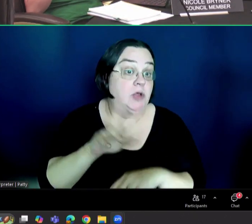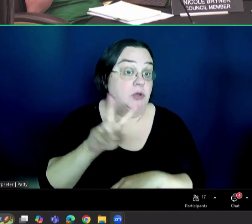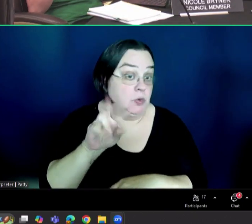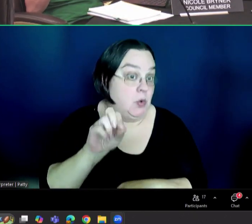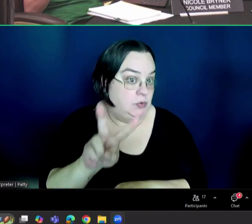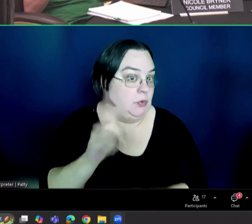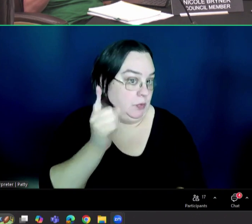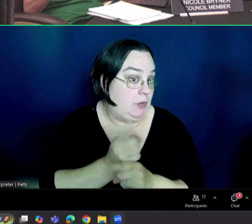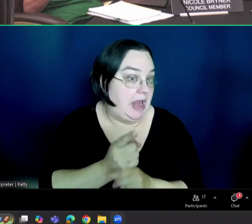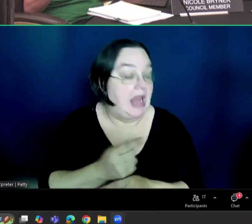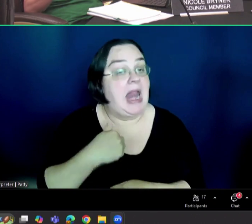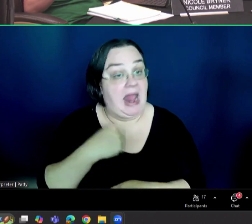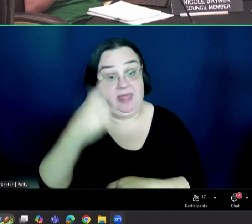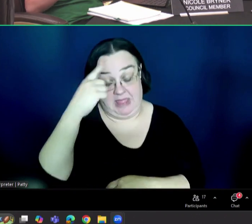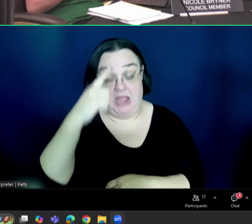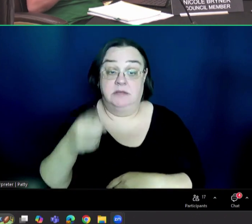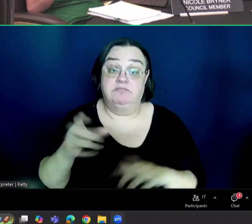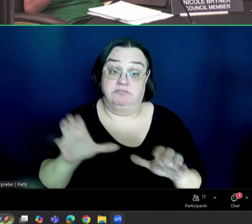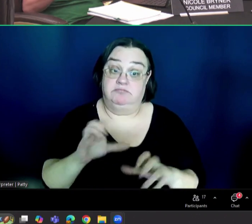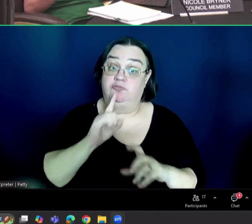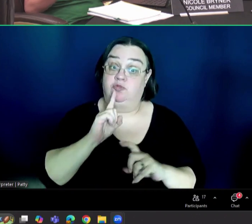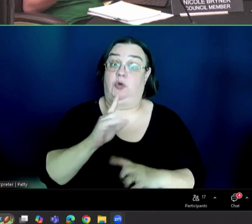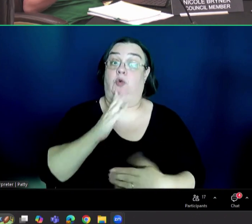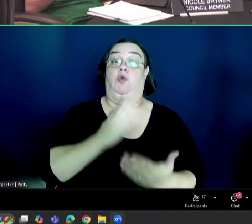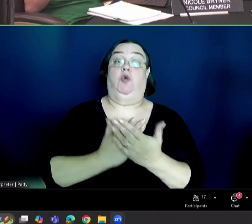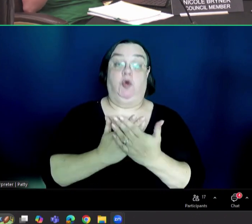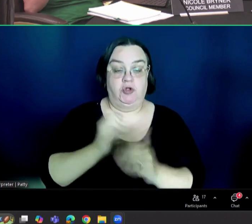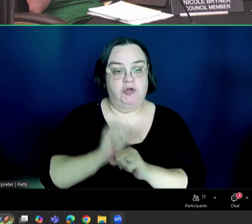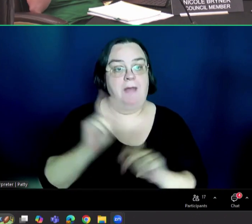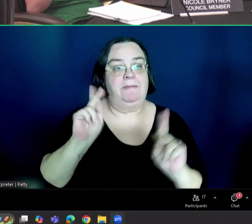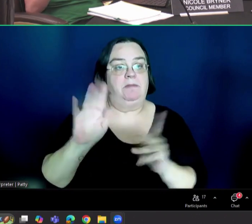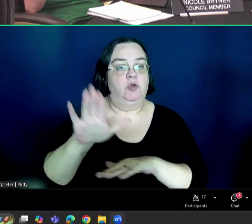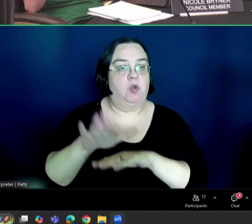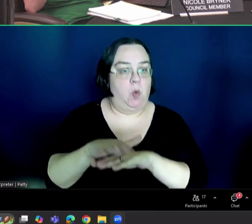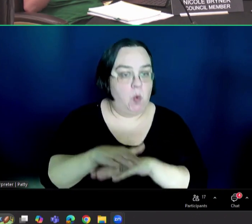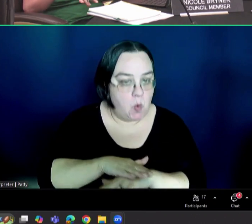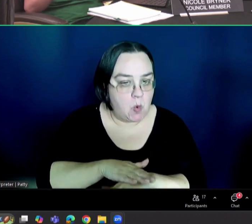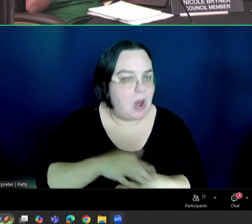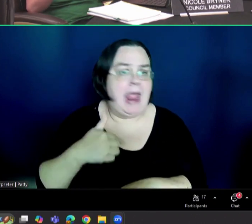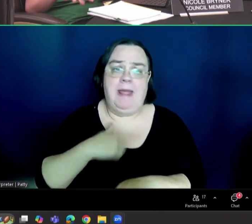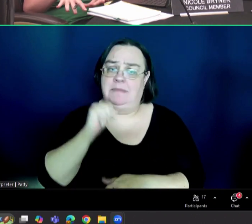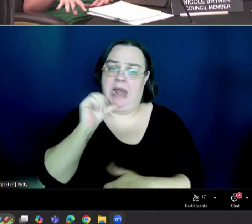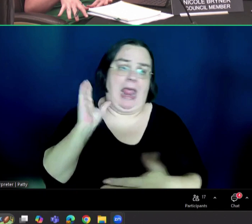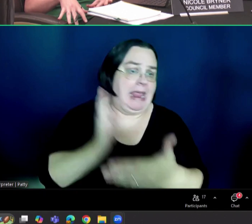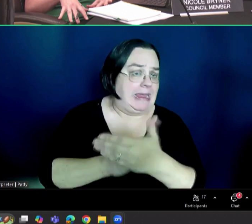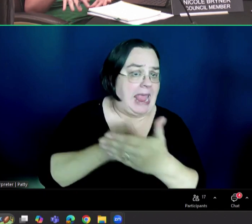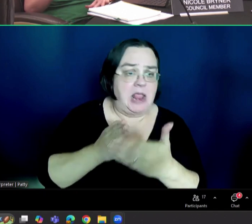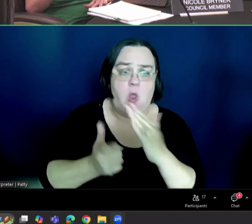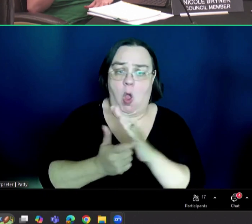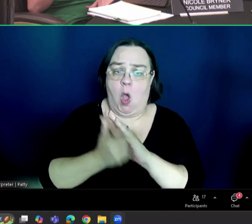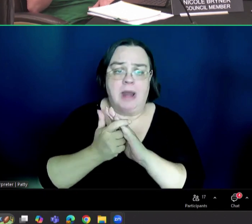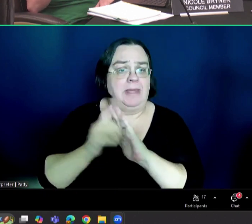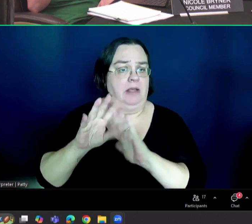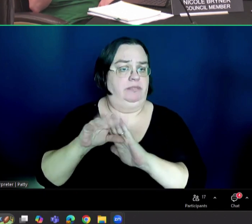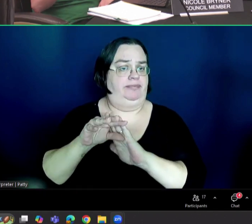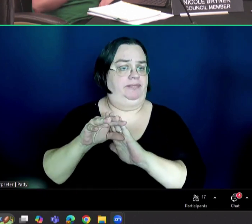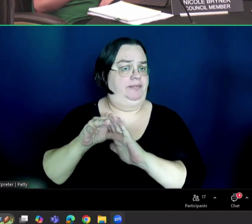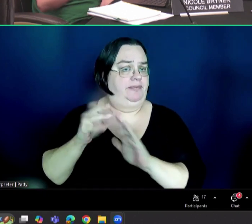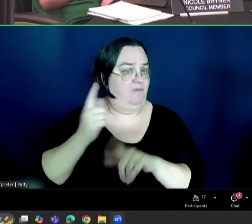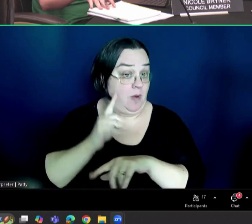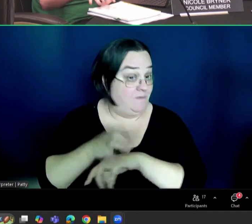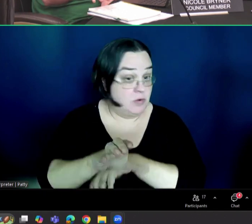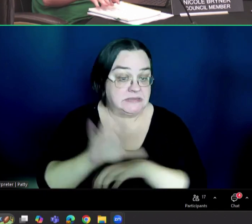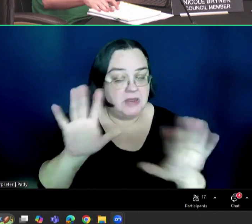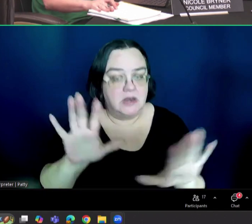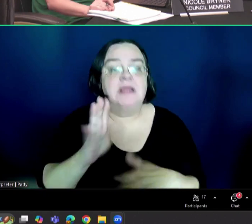And I think they've done a really good job of slowing people down. I'm not against automated enforcement. Some of